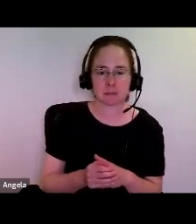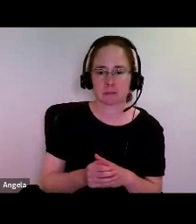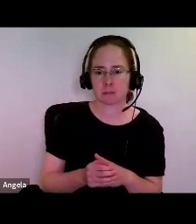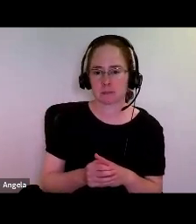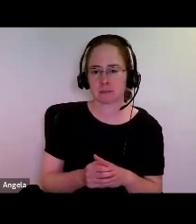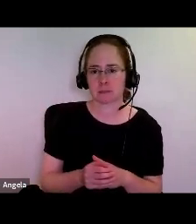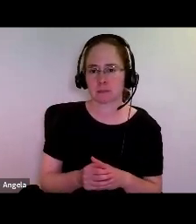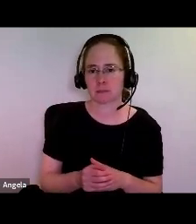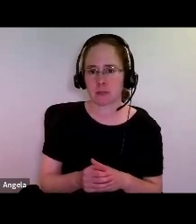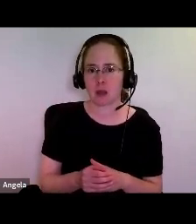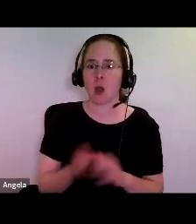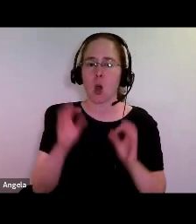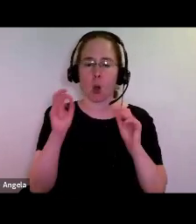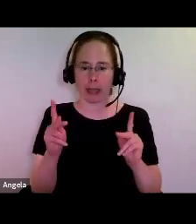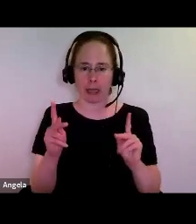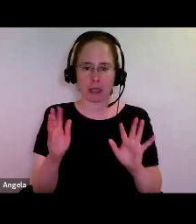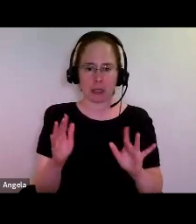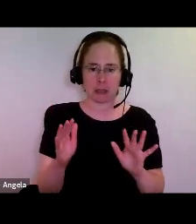Okay, yes, so I have